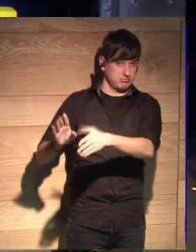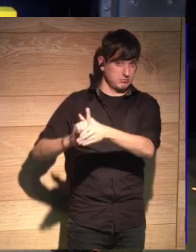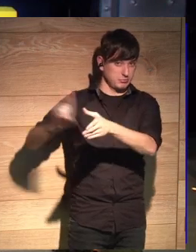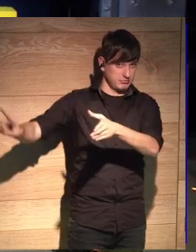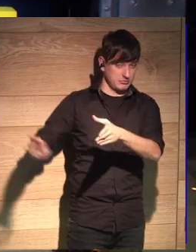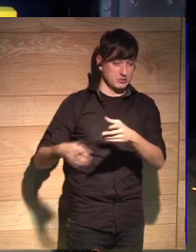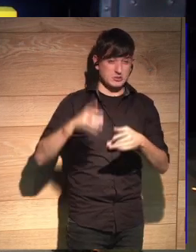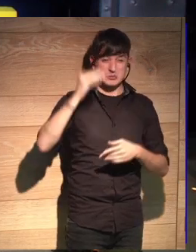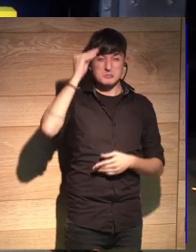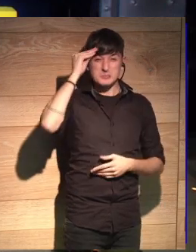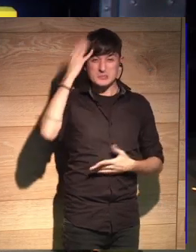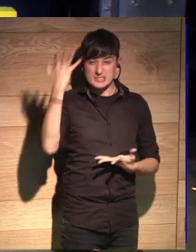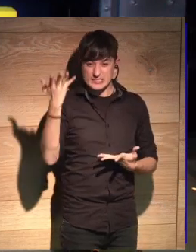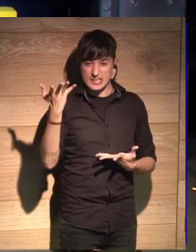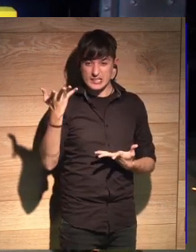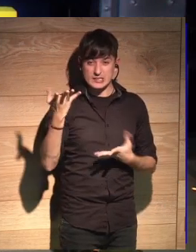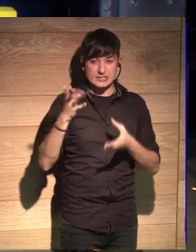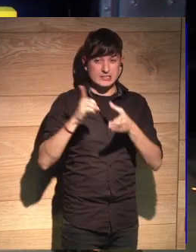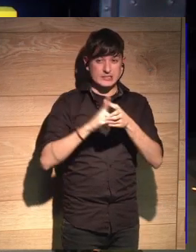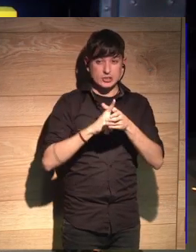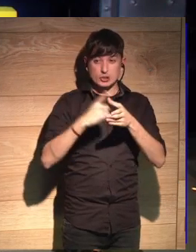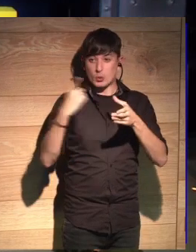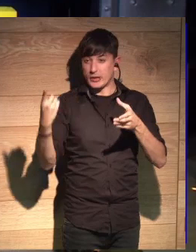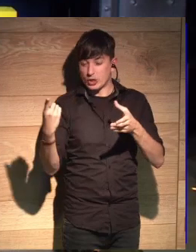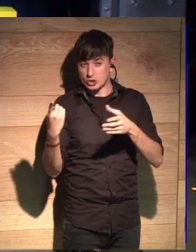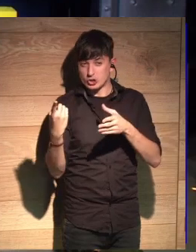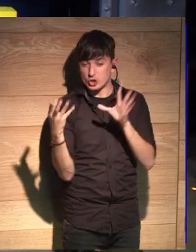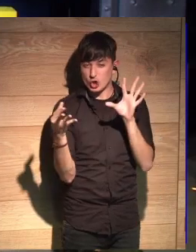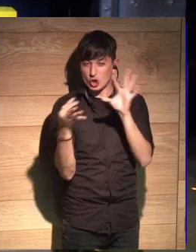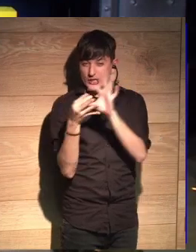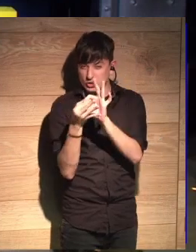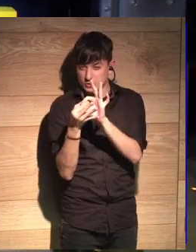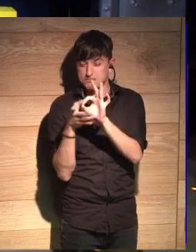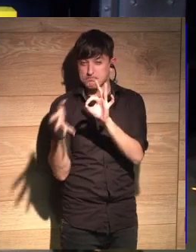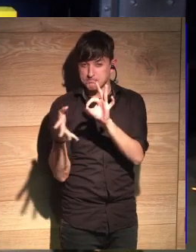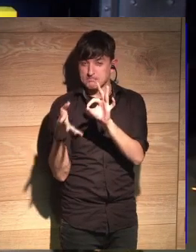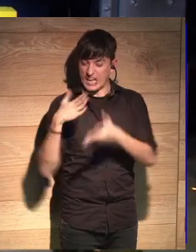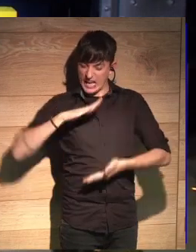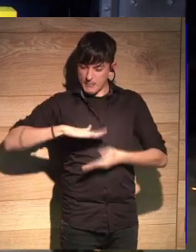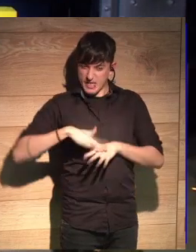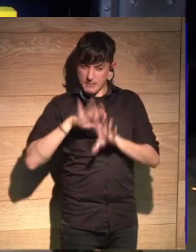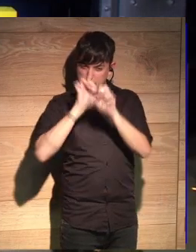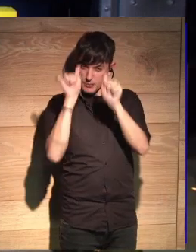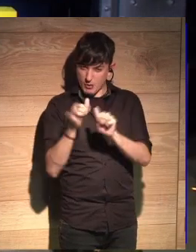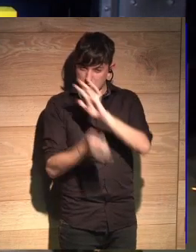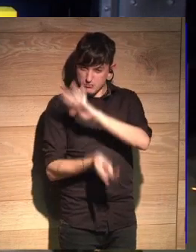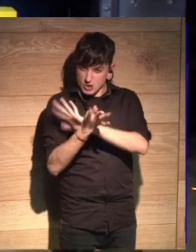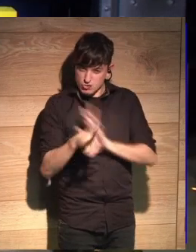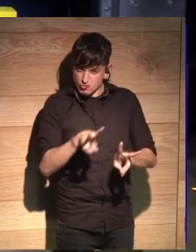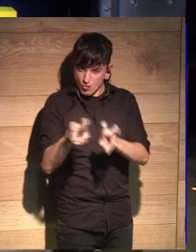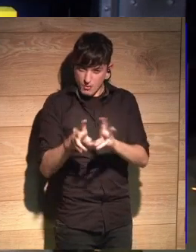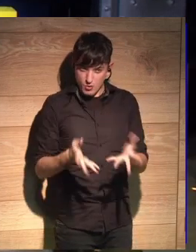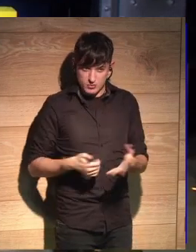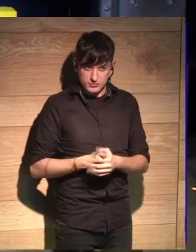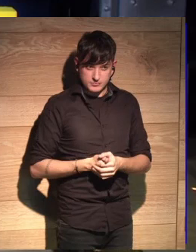excluded ones will be able to make a new model? Thank you. Fortunately, there are more